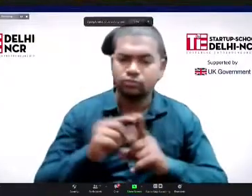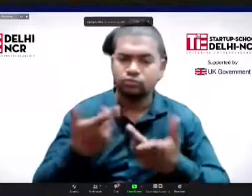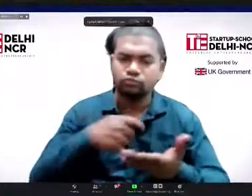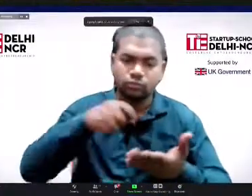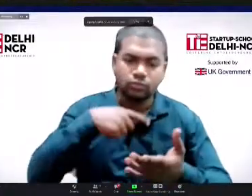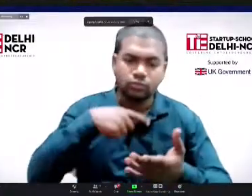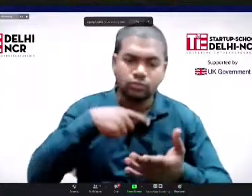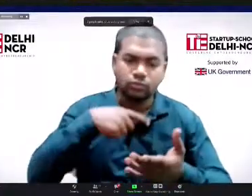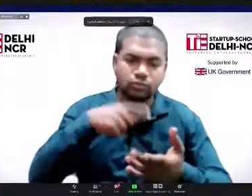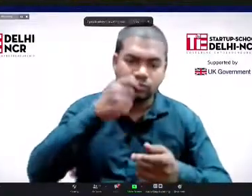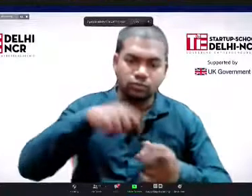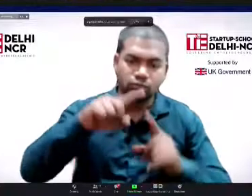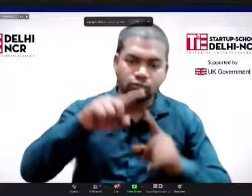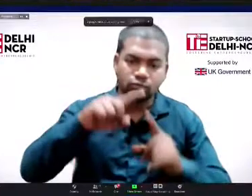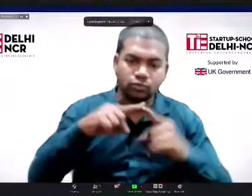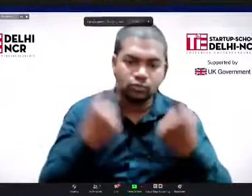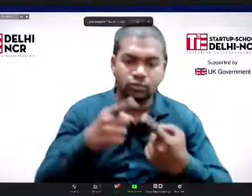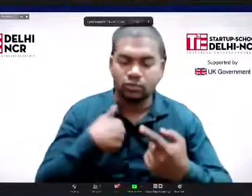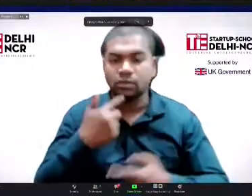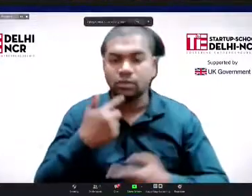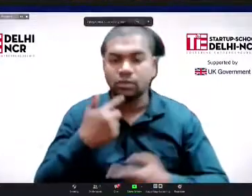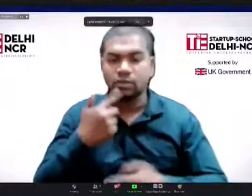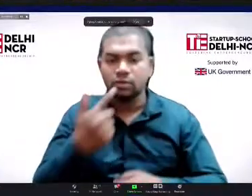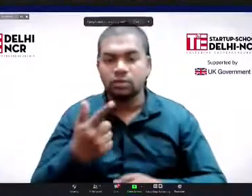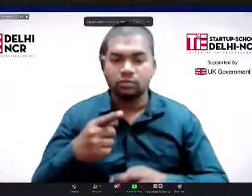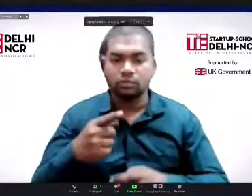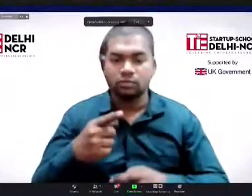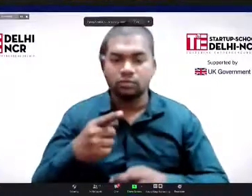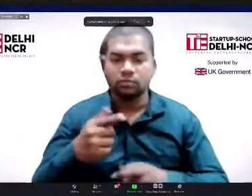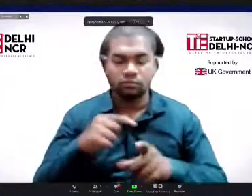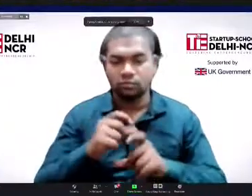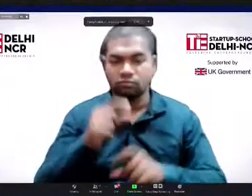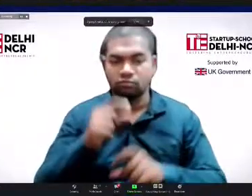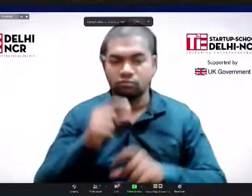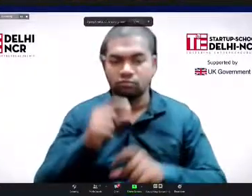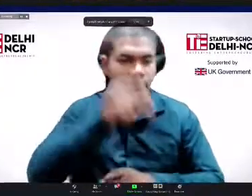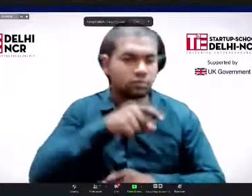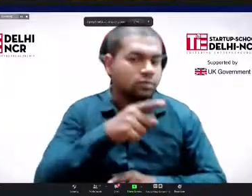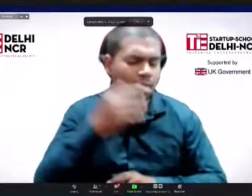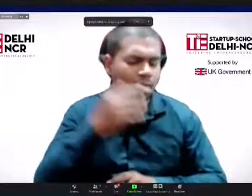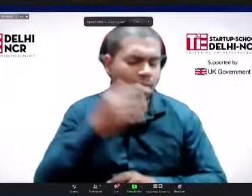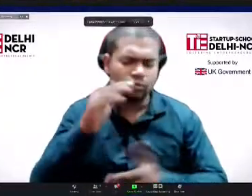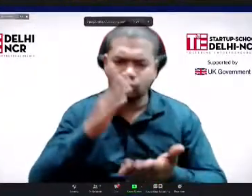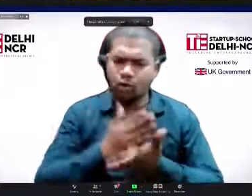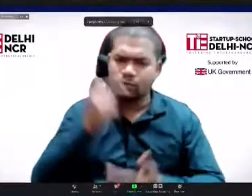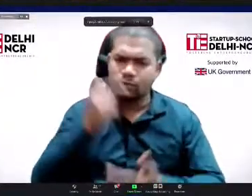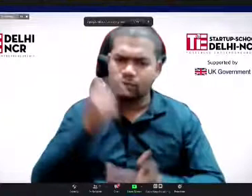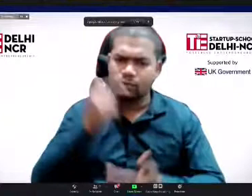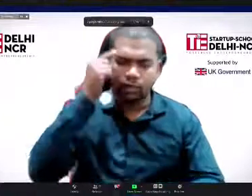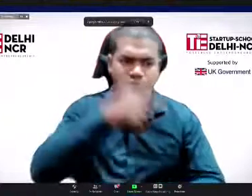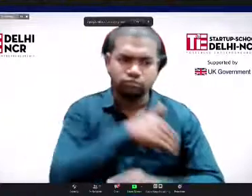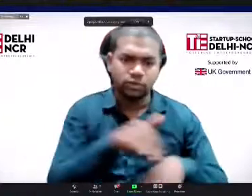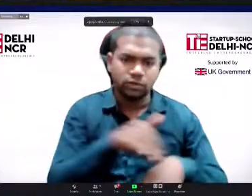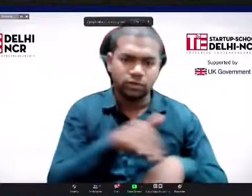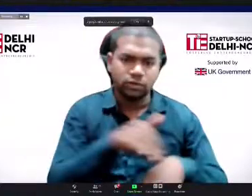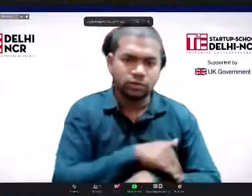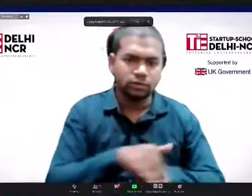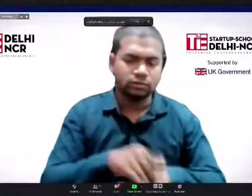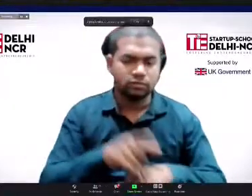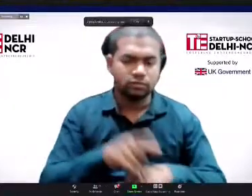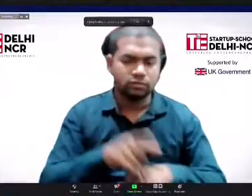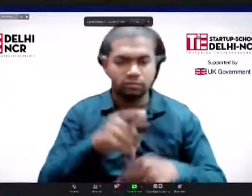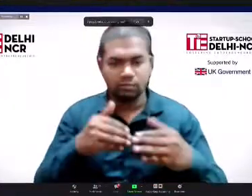may use that metaphor, and say, okay, dear entrepreneur, stop thinking only like an engineer.